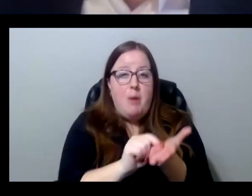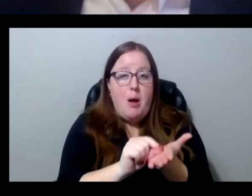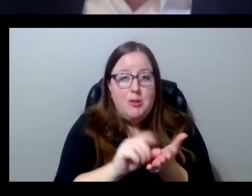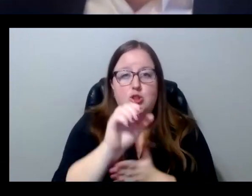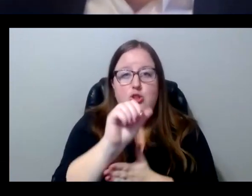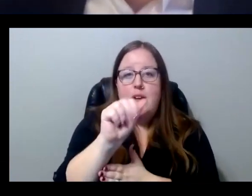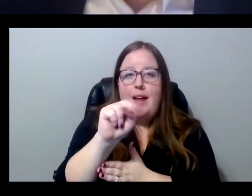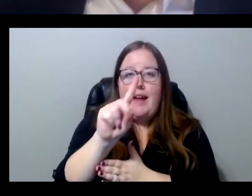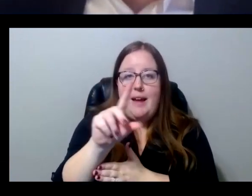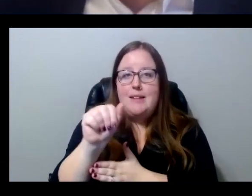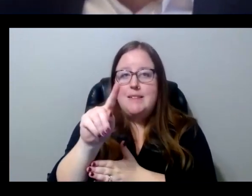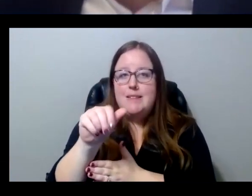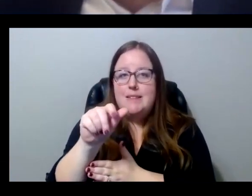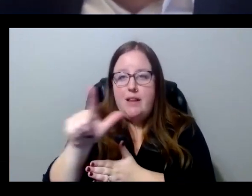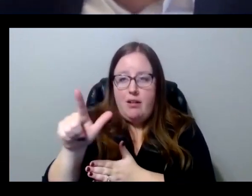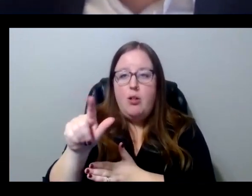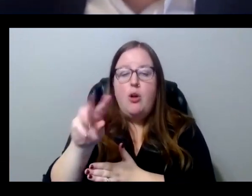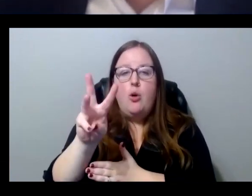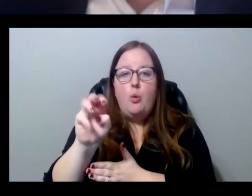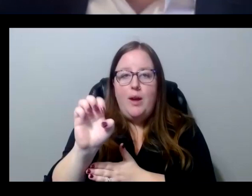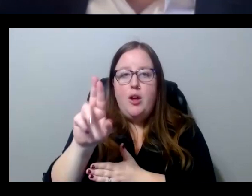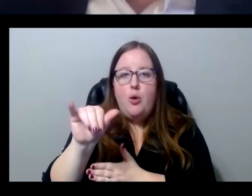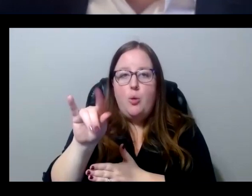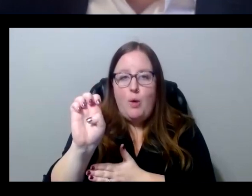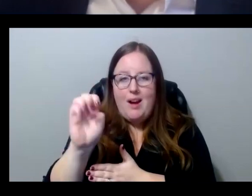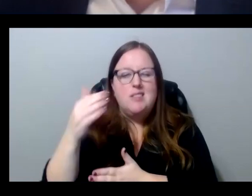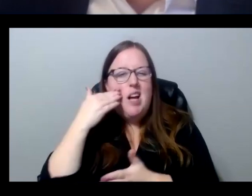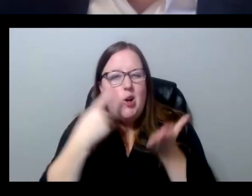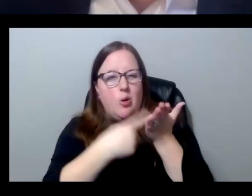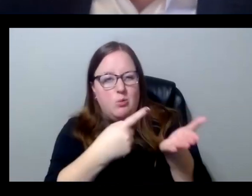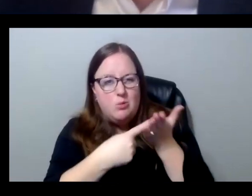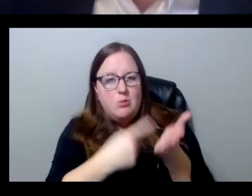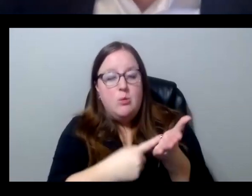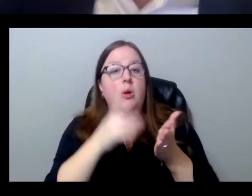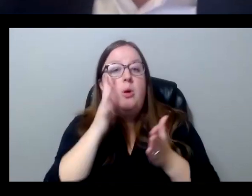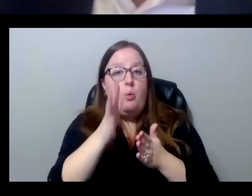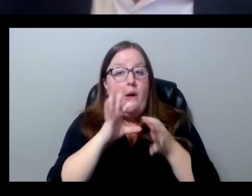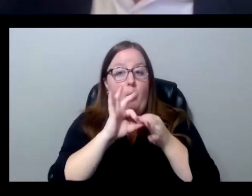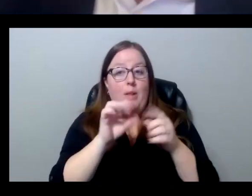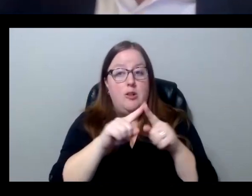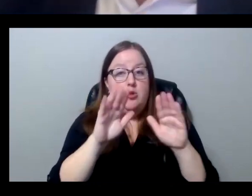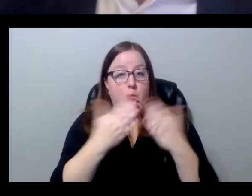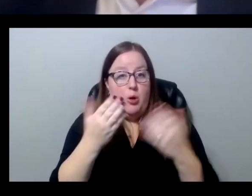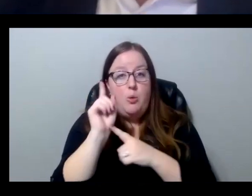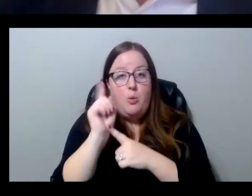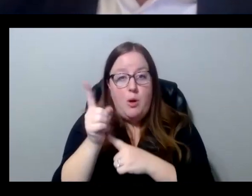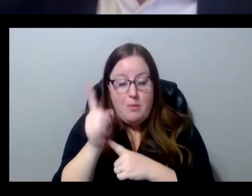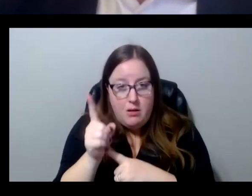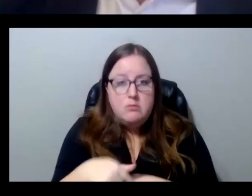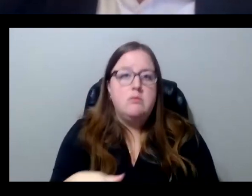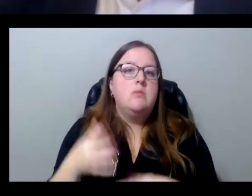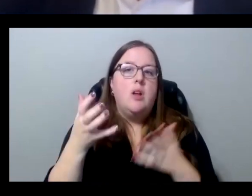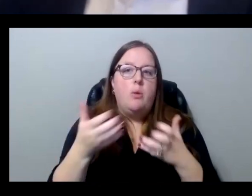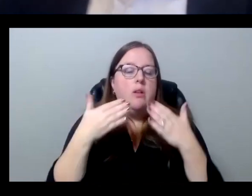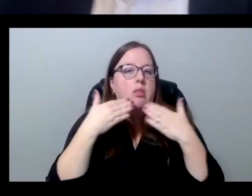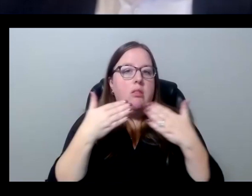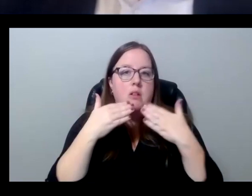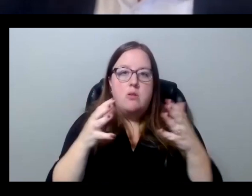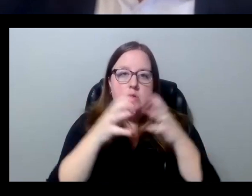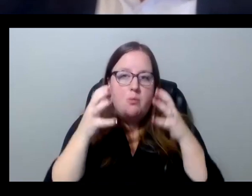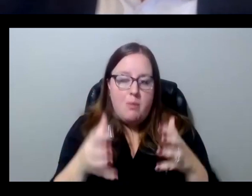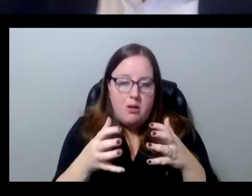Republica Srpska, which are Bosnian Serb political leaders, and I'll get into that in a